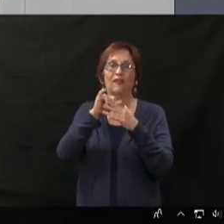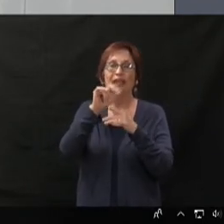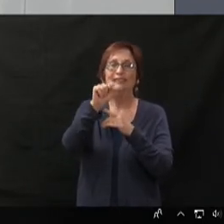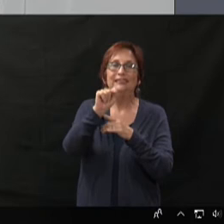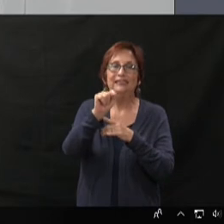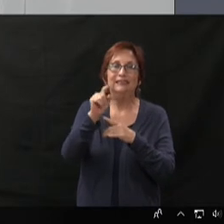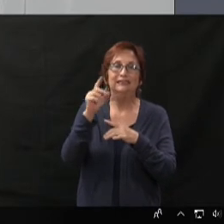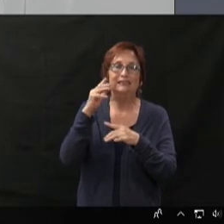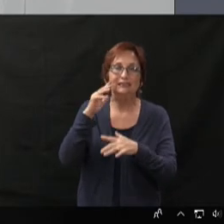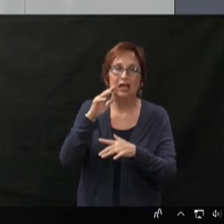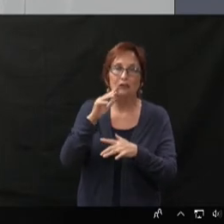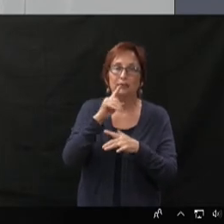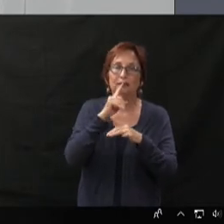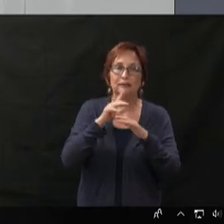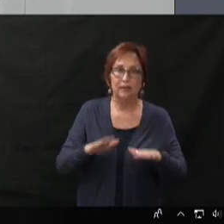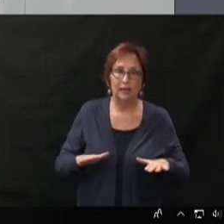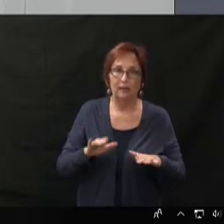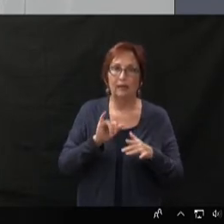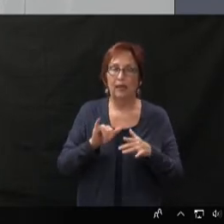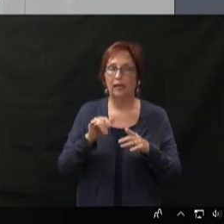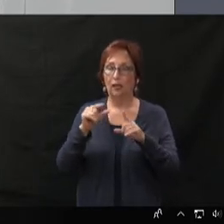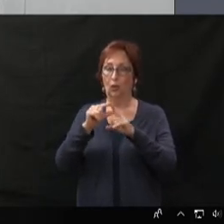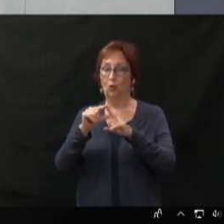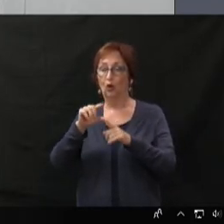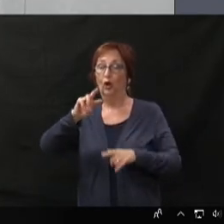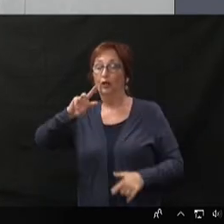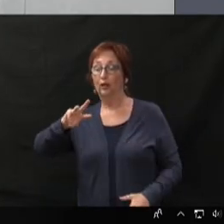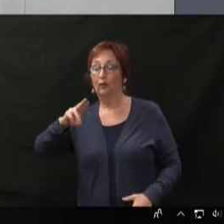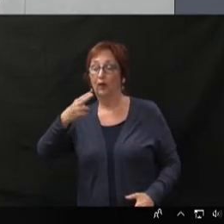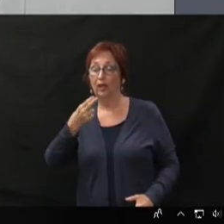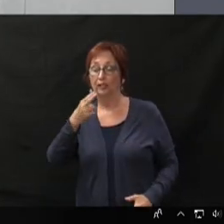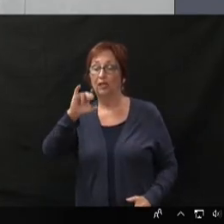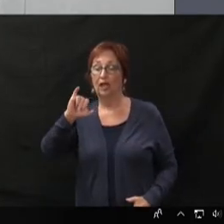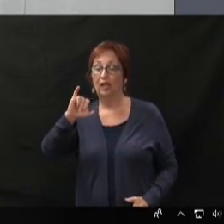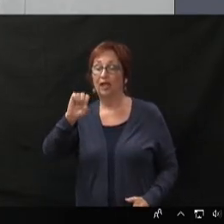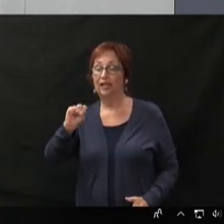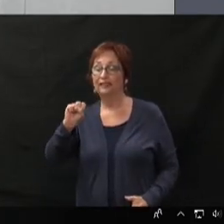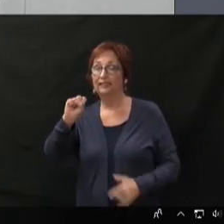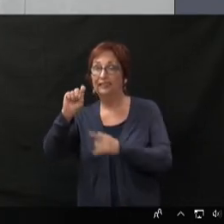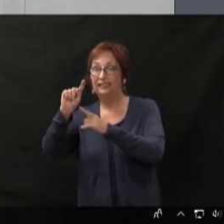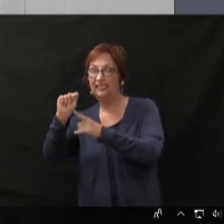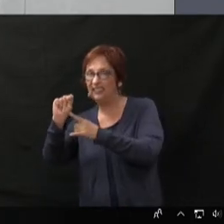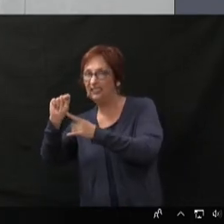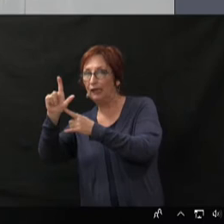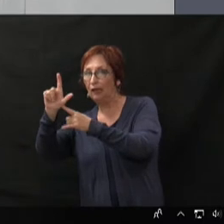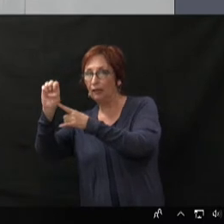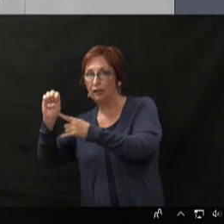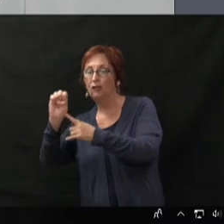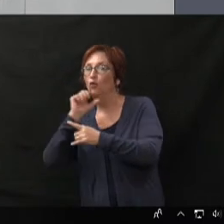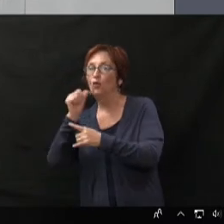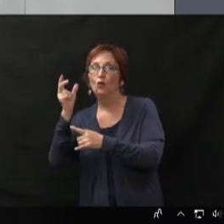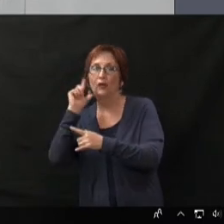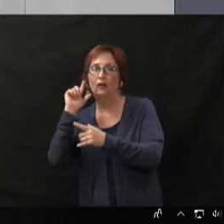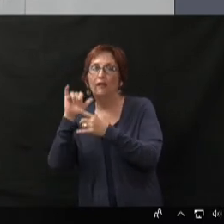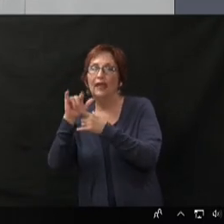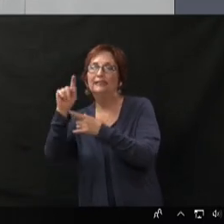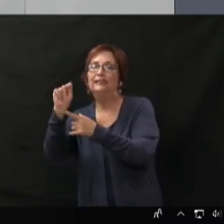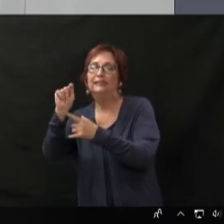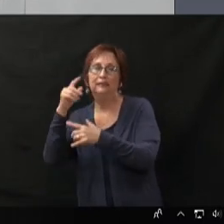Like in the word whistle, you hear the S-L-E. There aren't a lot of words that